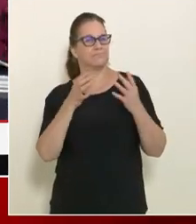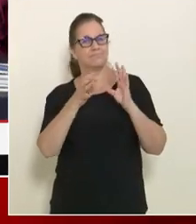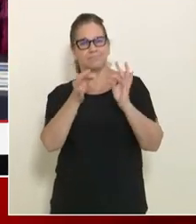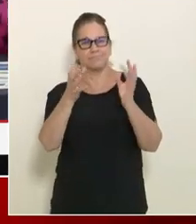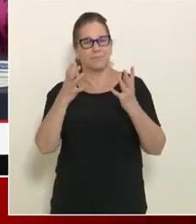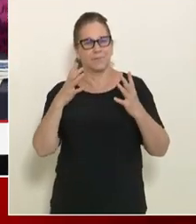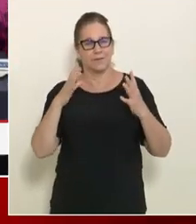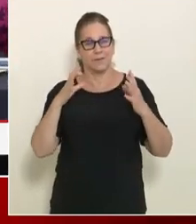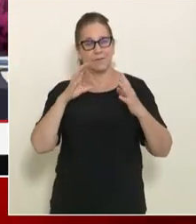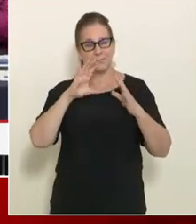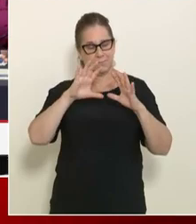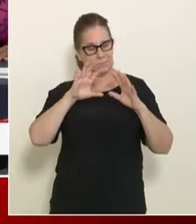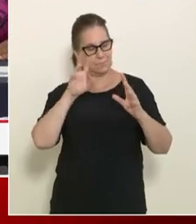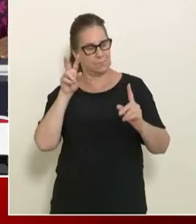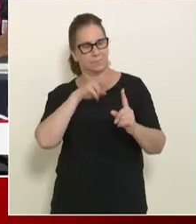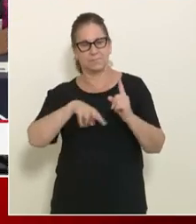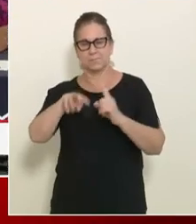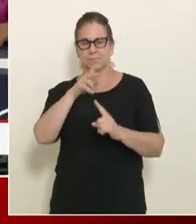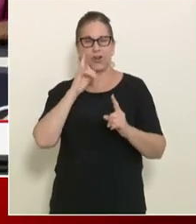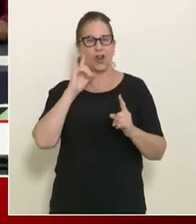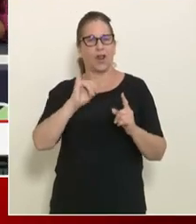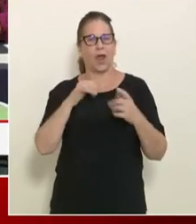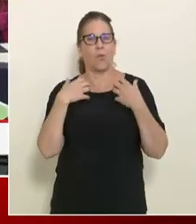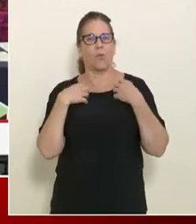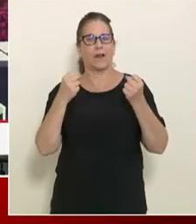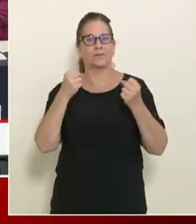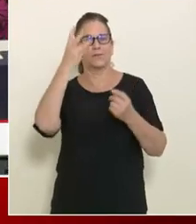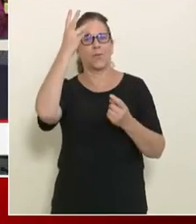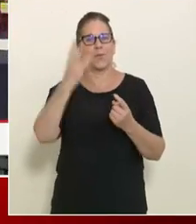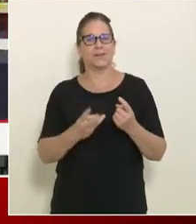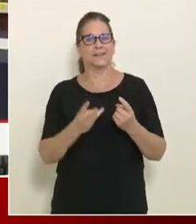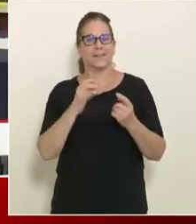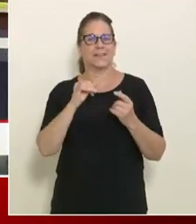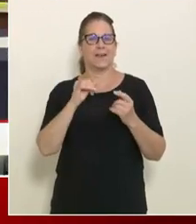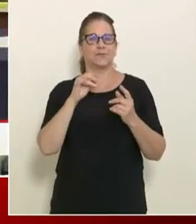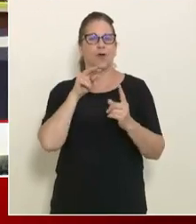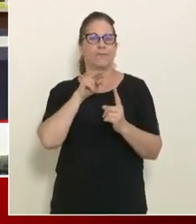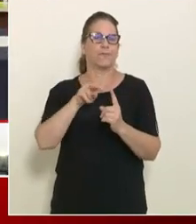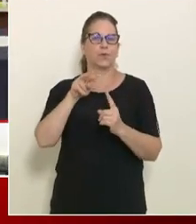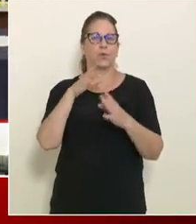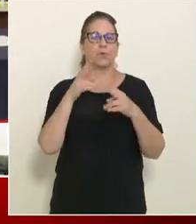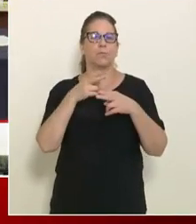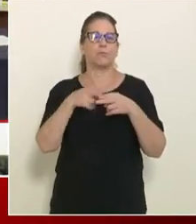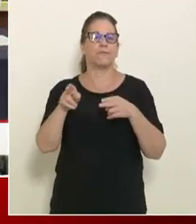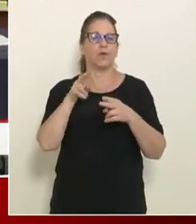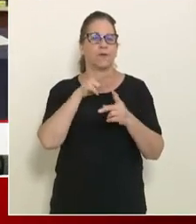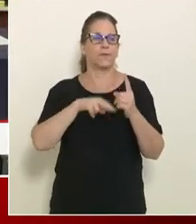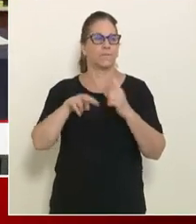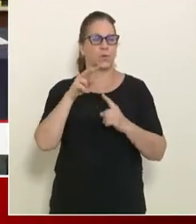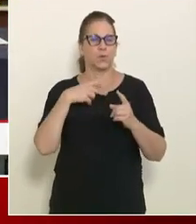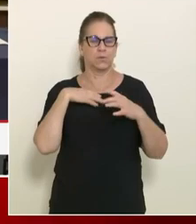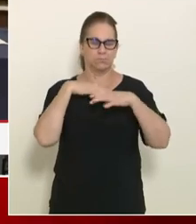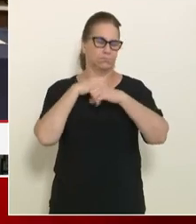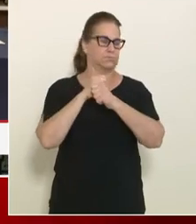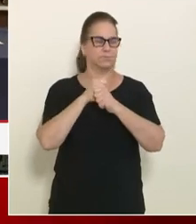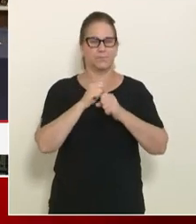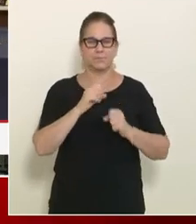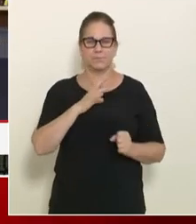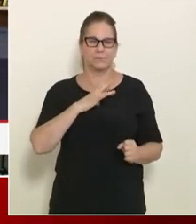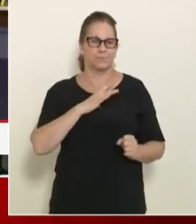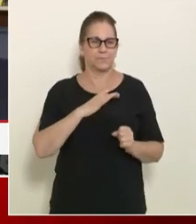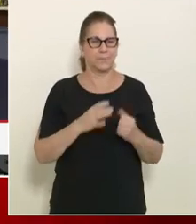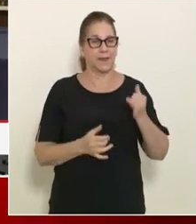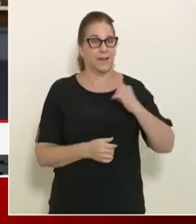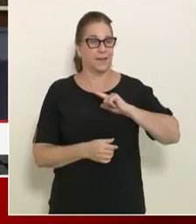said earlier, beginning September 2nd. I will now turn it over to Chancellor Farabee. Thank you, Chancellor